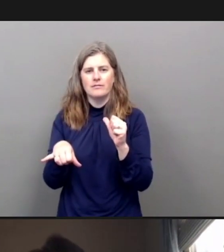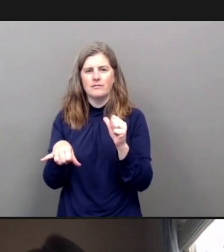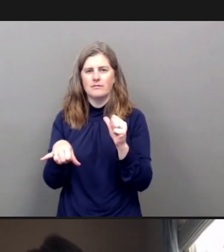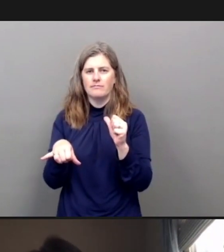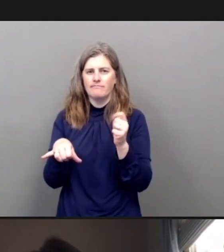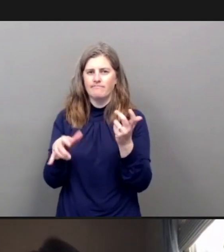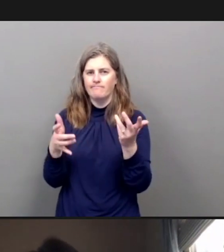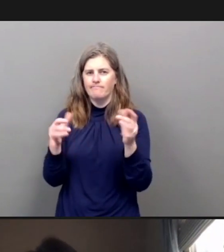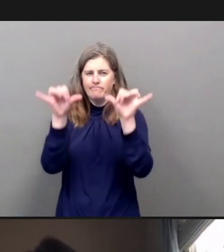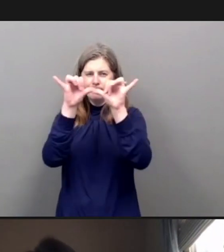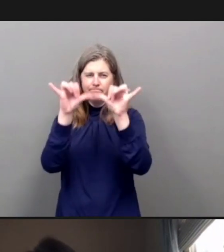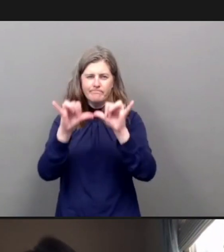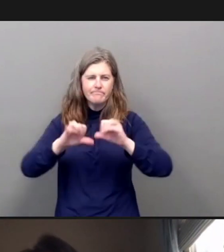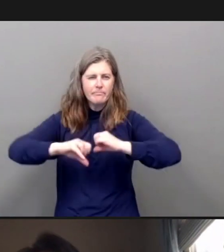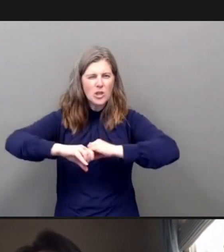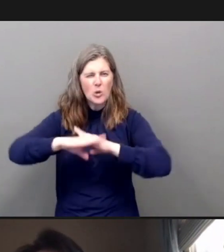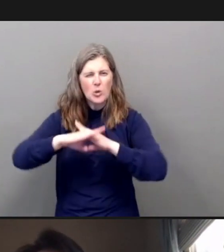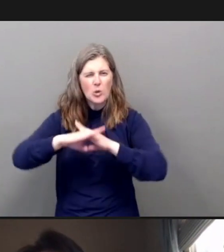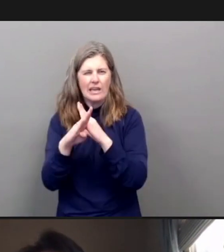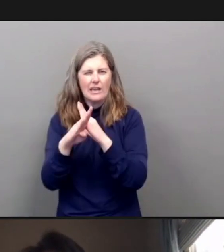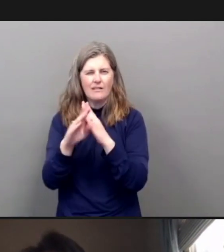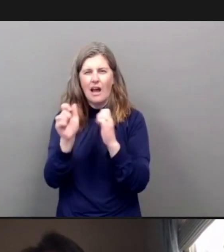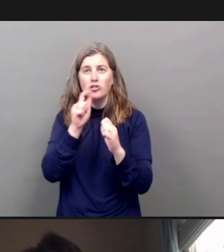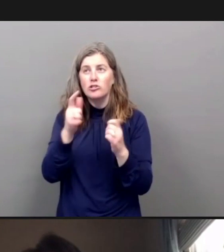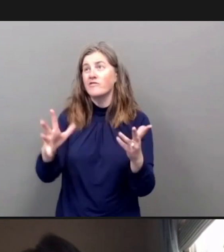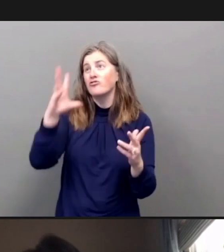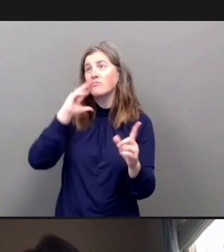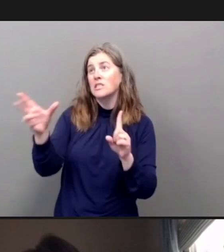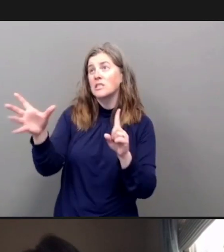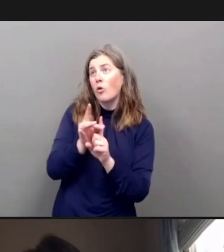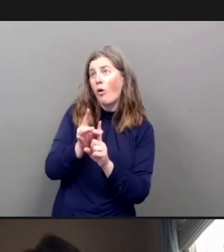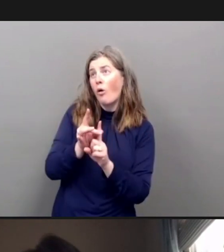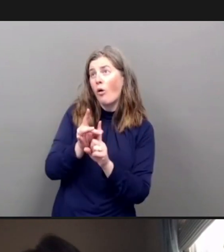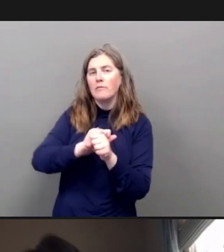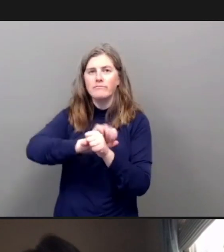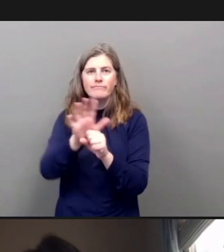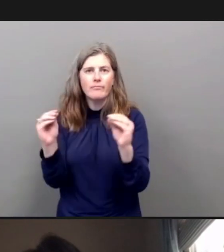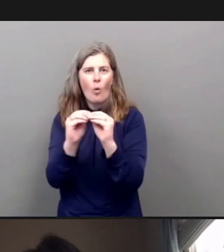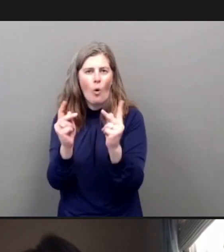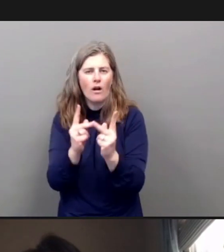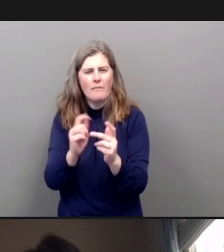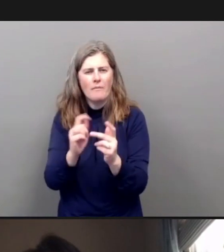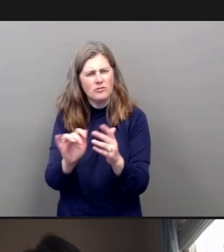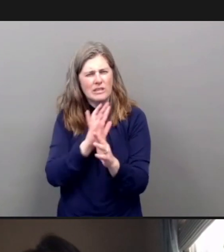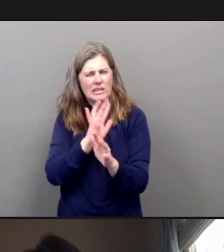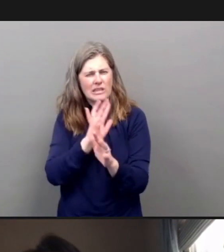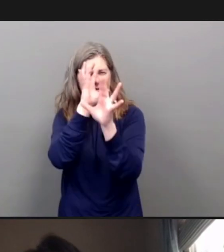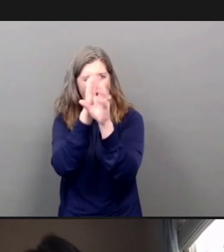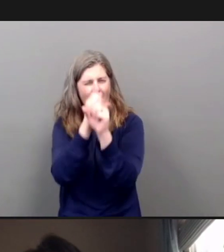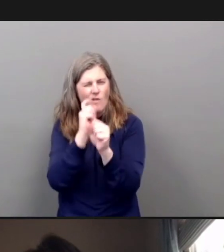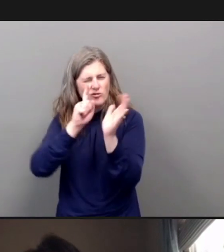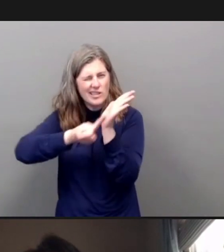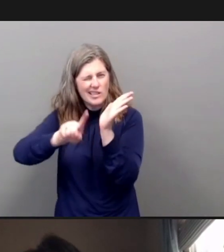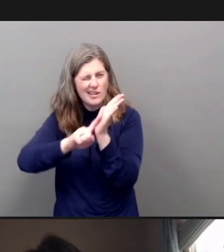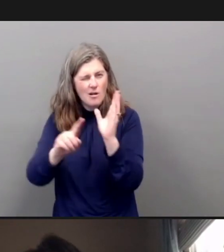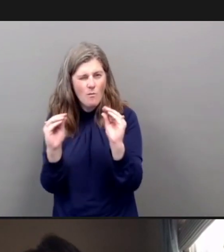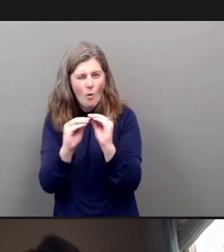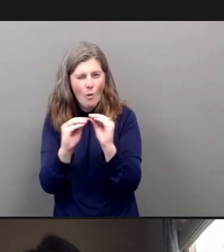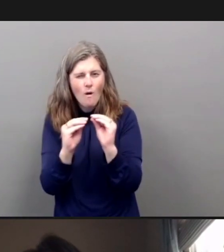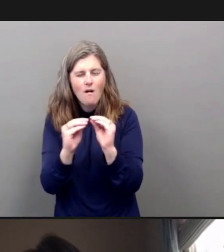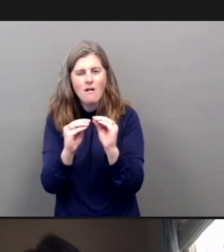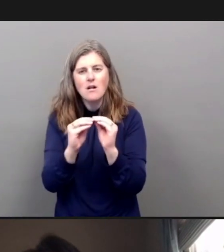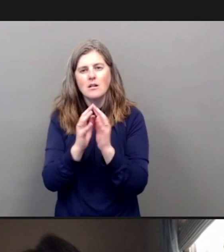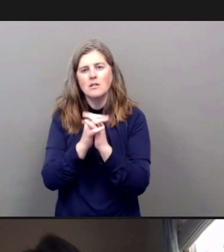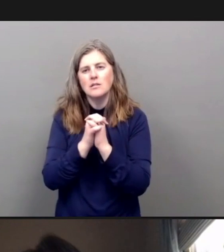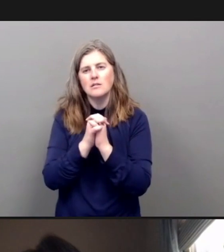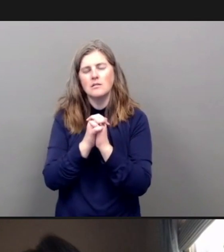from just the history of having COVID. So, but I think it's a fascinating question we need to explore, and